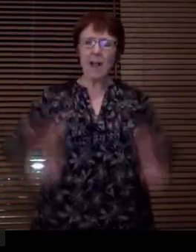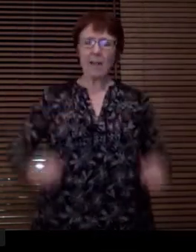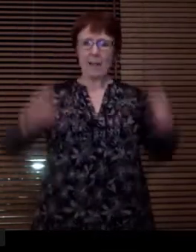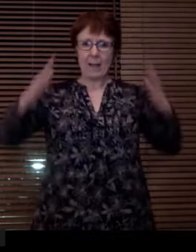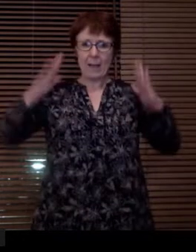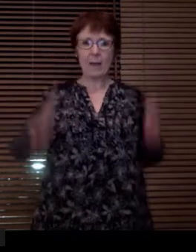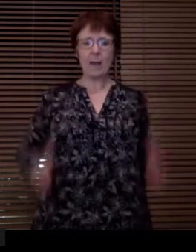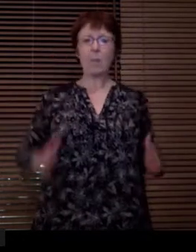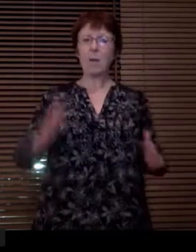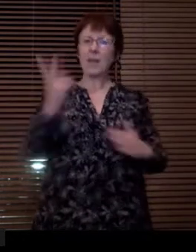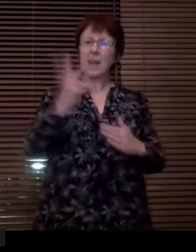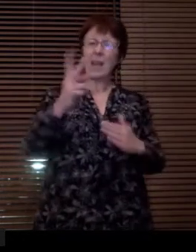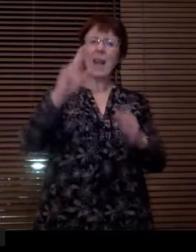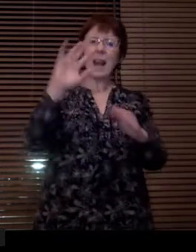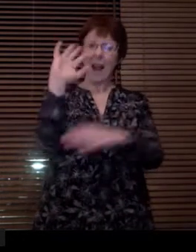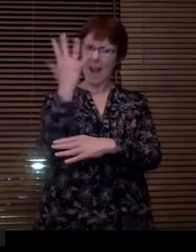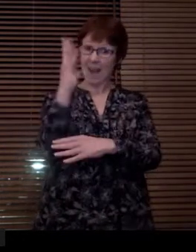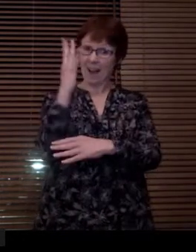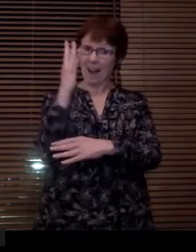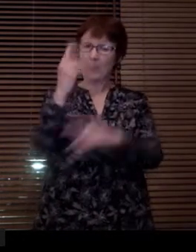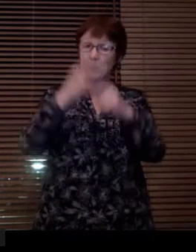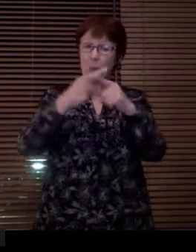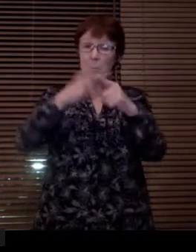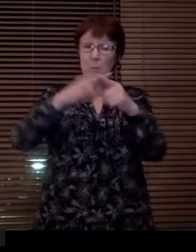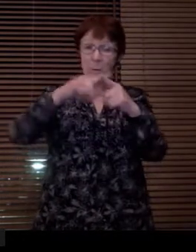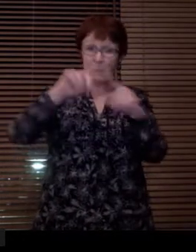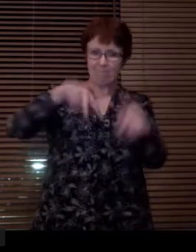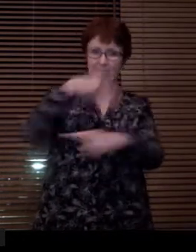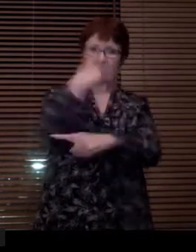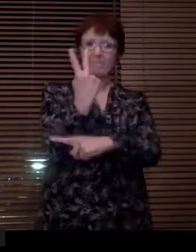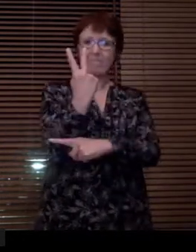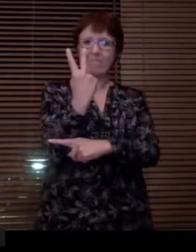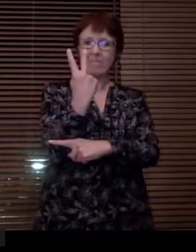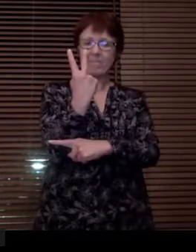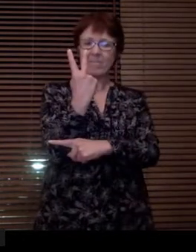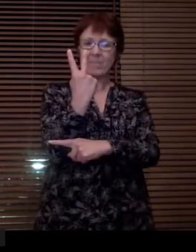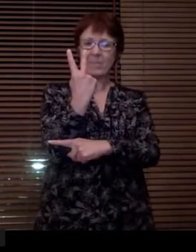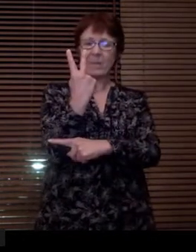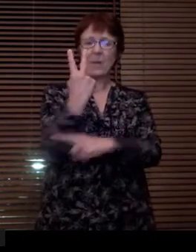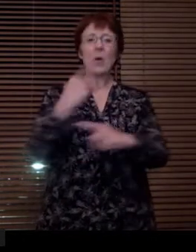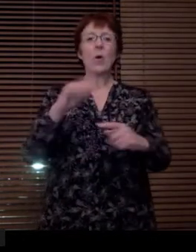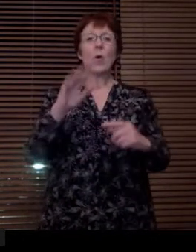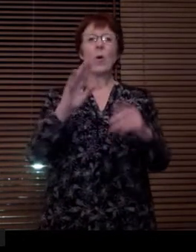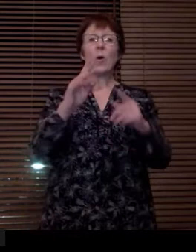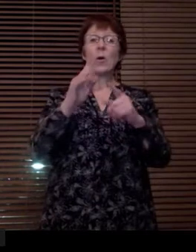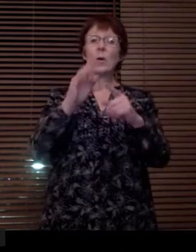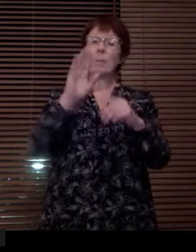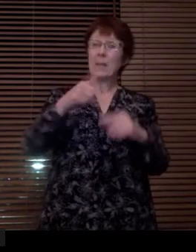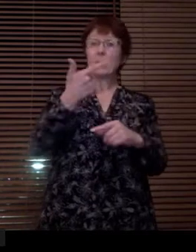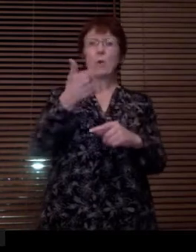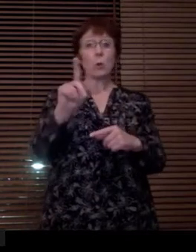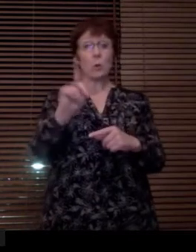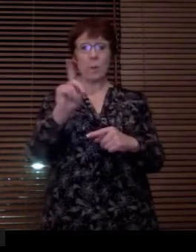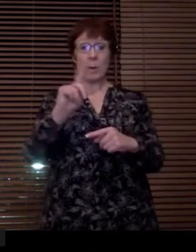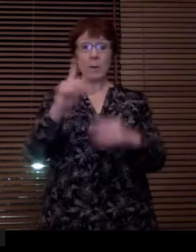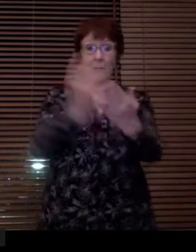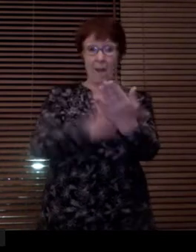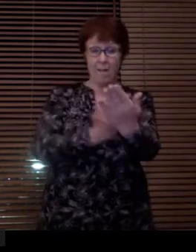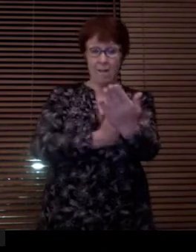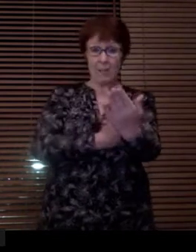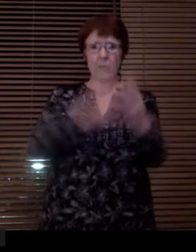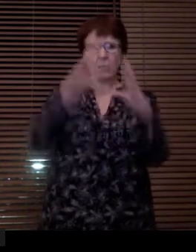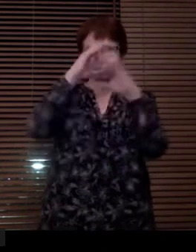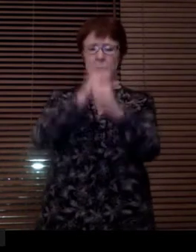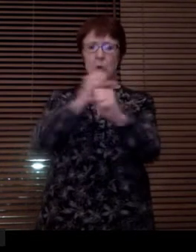going to learn how to stand upside down. All of these exercises are going to cater towards that. I'm not promising you in 20 minutes you'll be able to hold a handstand, but we focus